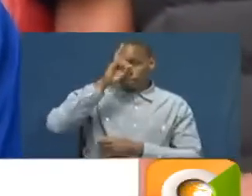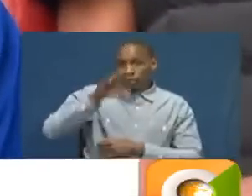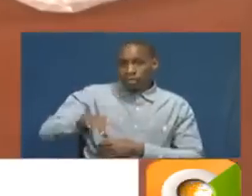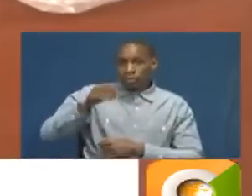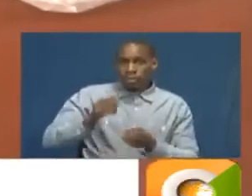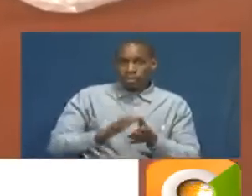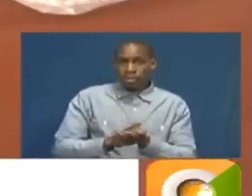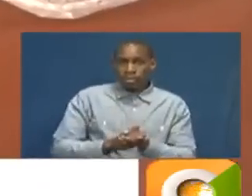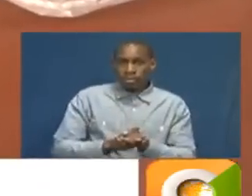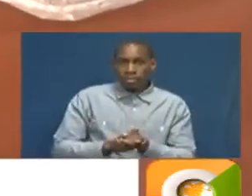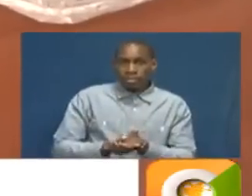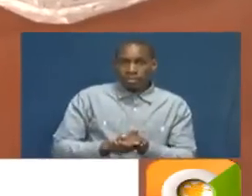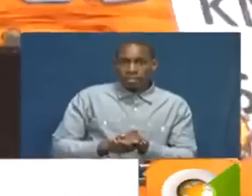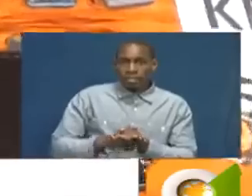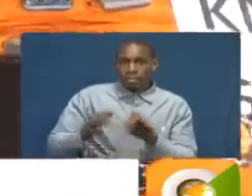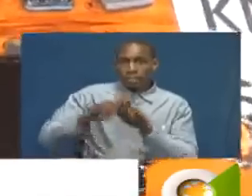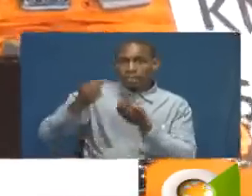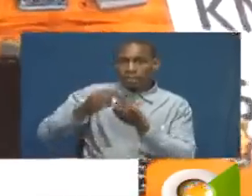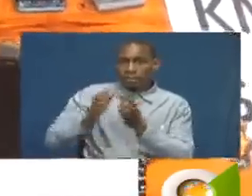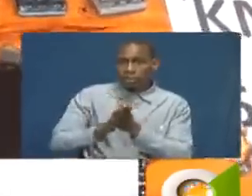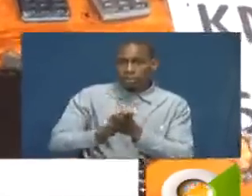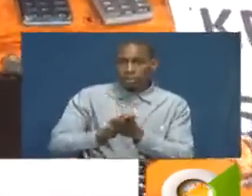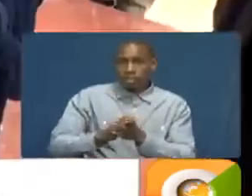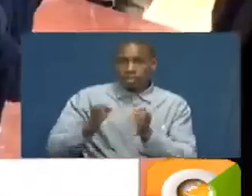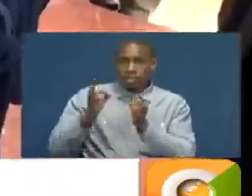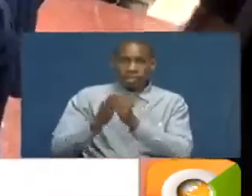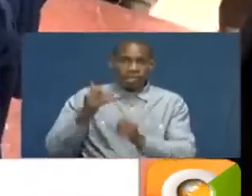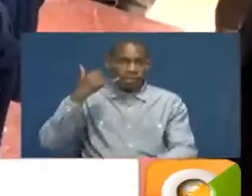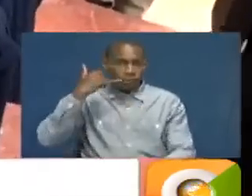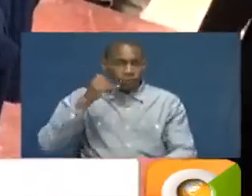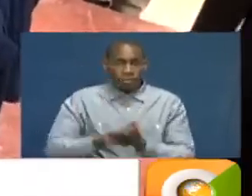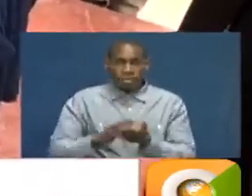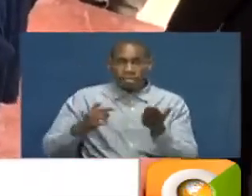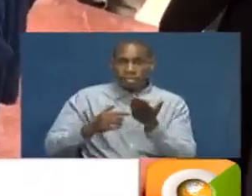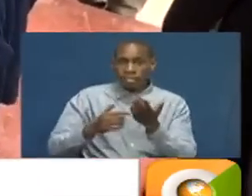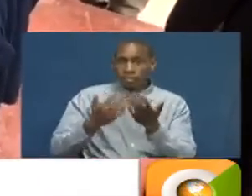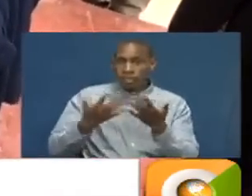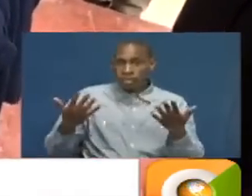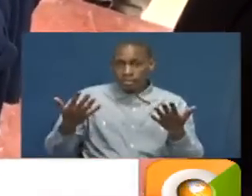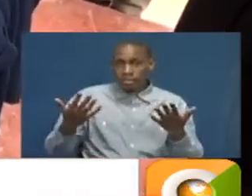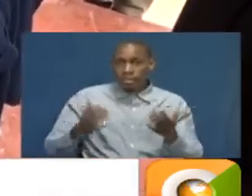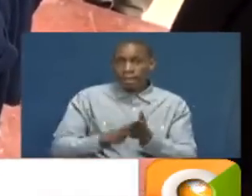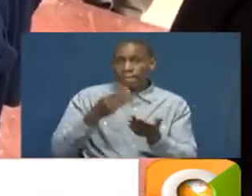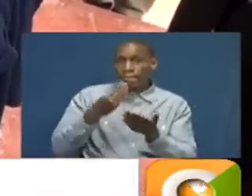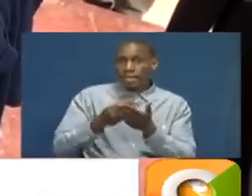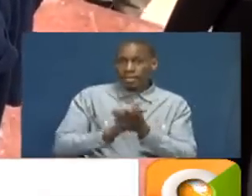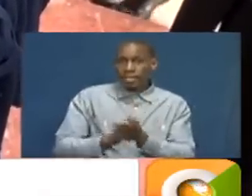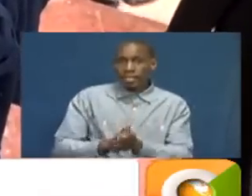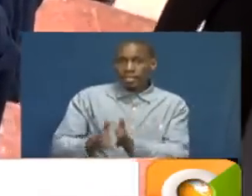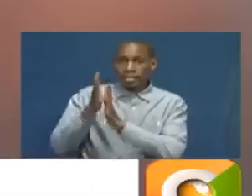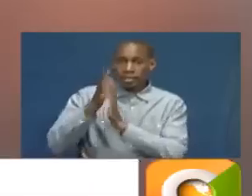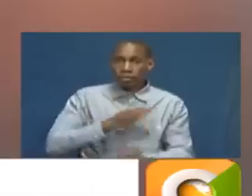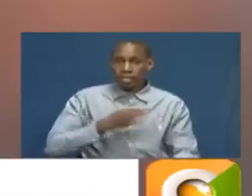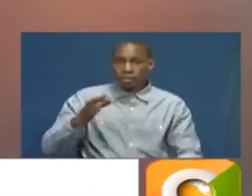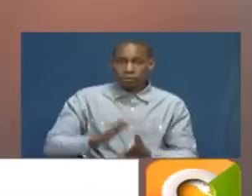recovered 3 9-millimeter cartridges, 13 mobile phones, electrical appliances, money, and a security